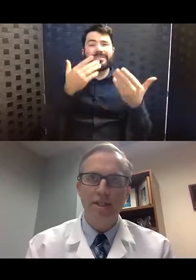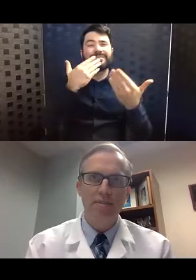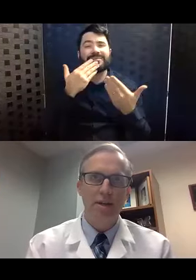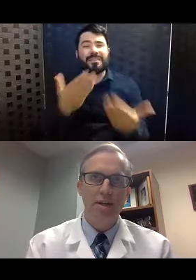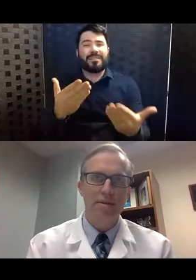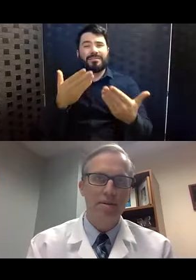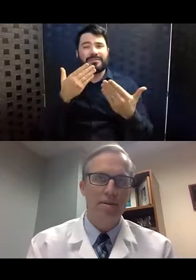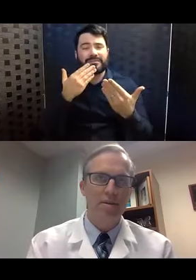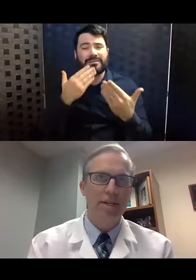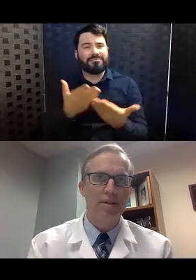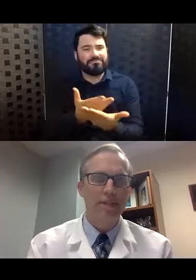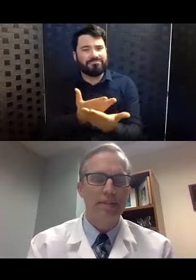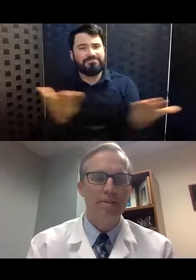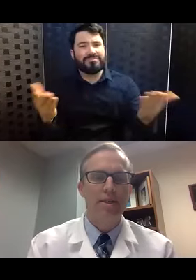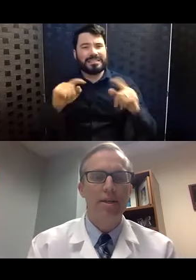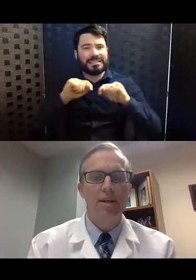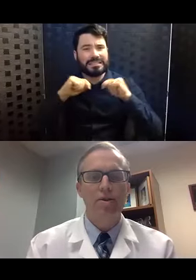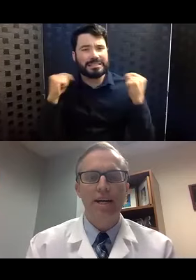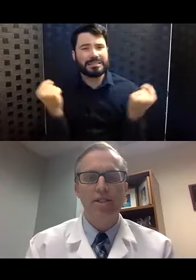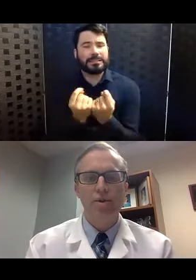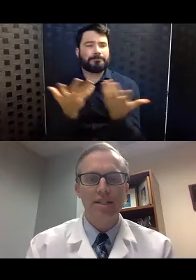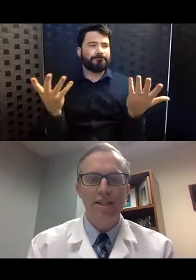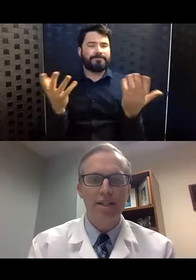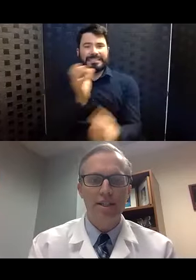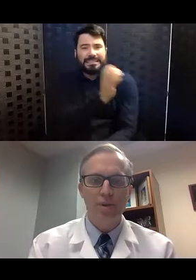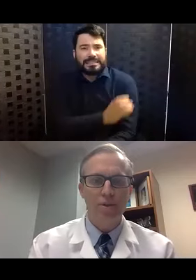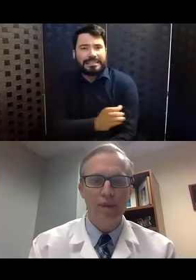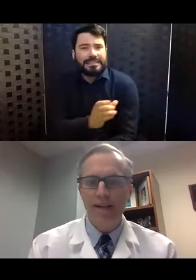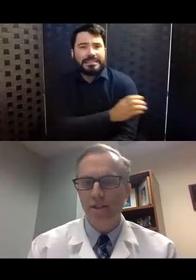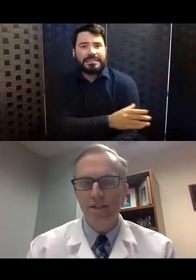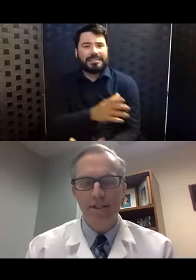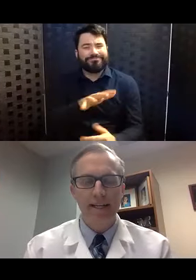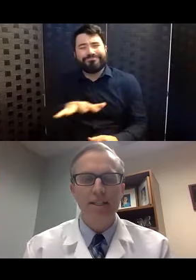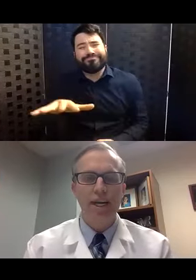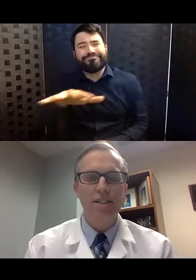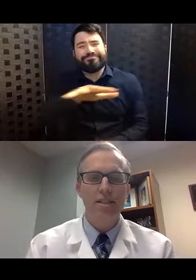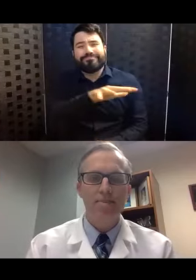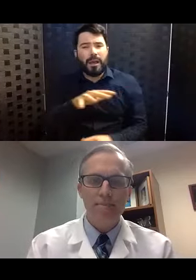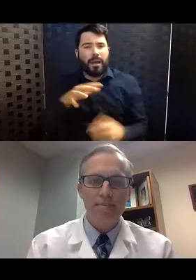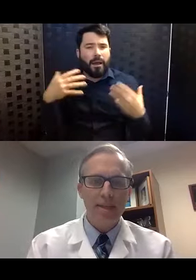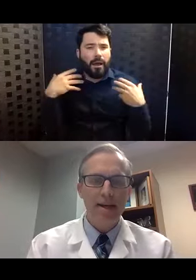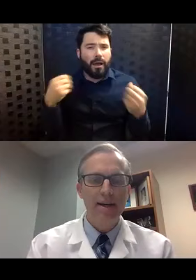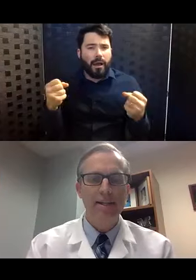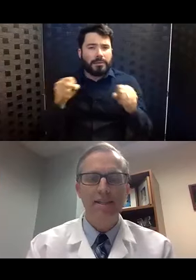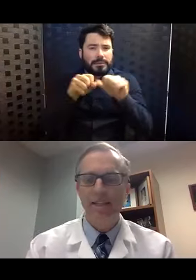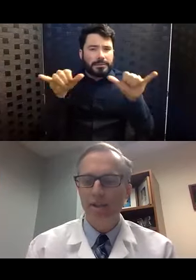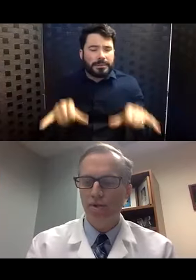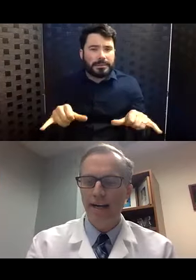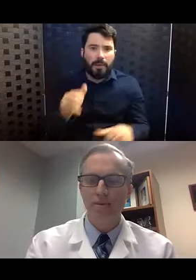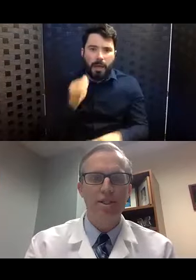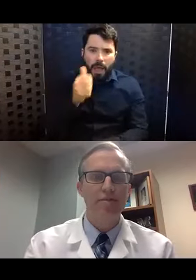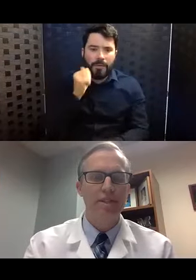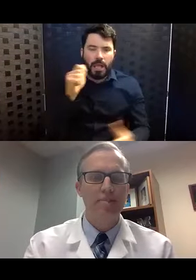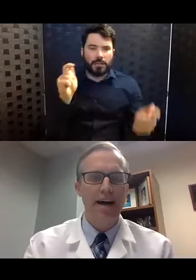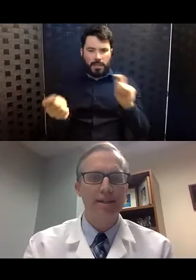our teams, our clinical teams across the organization as we respond to daily changes and continue to try